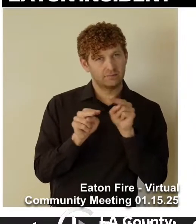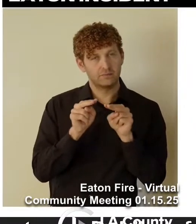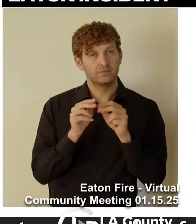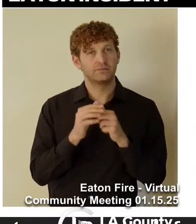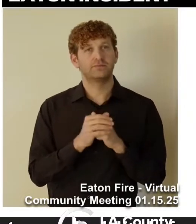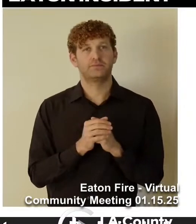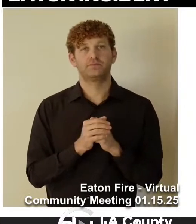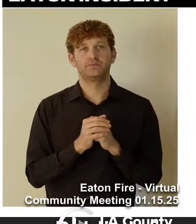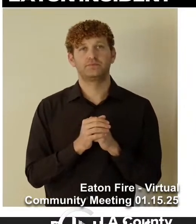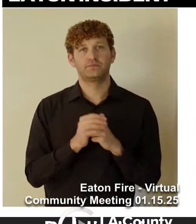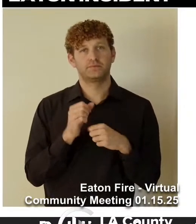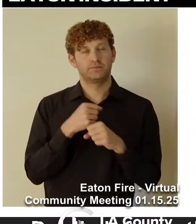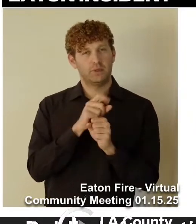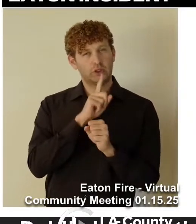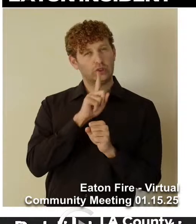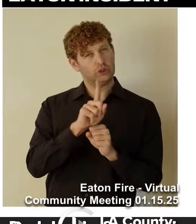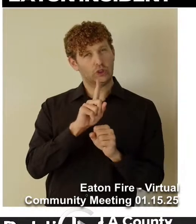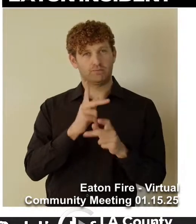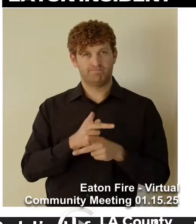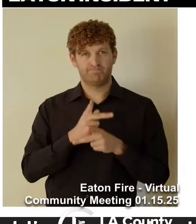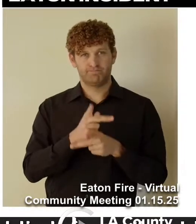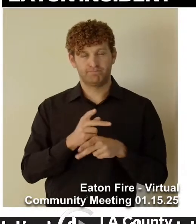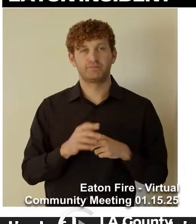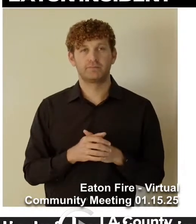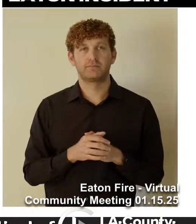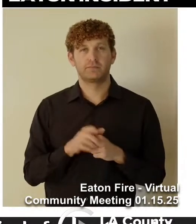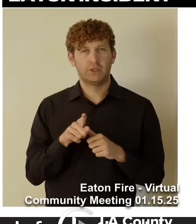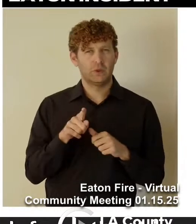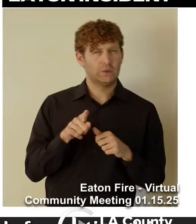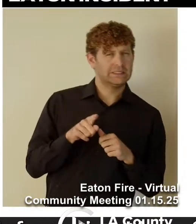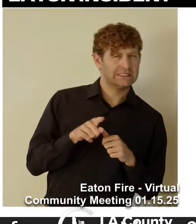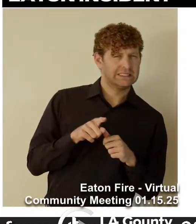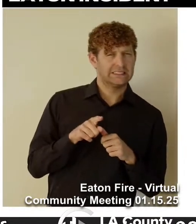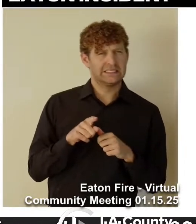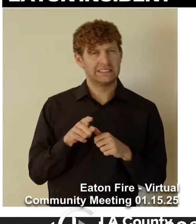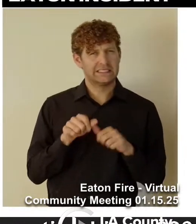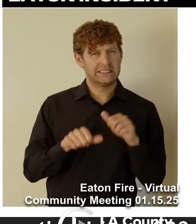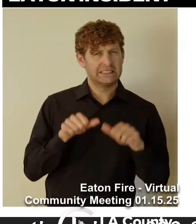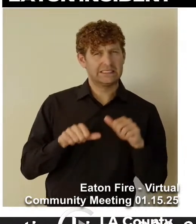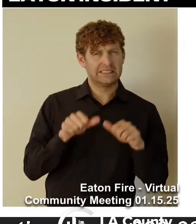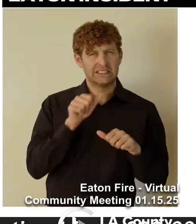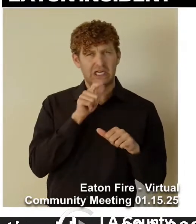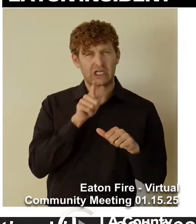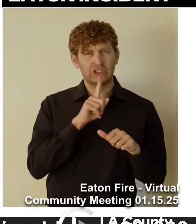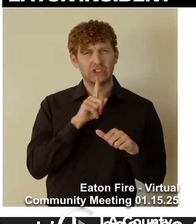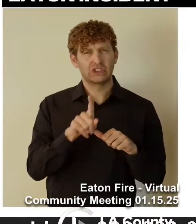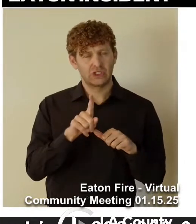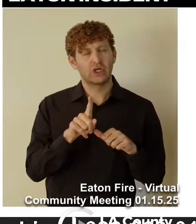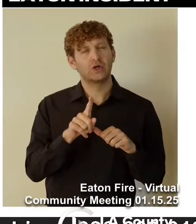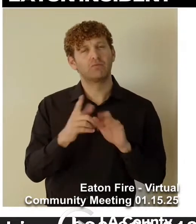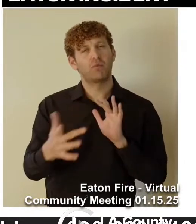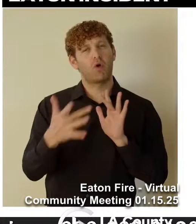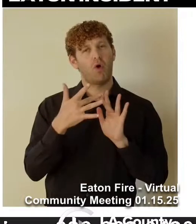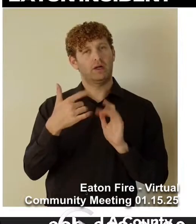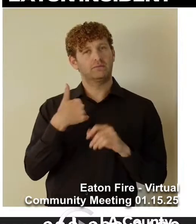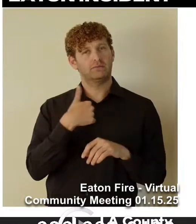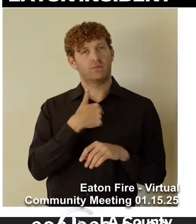you. If you're unsure whether the Red Cross has reached out, please call